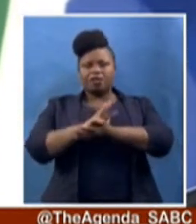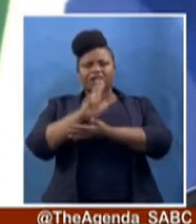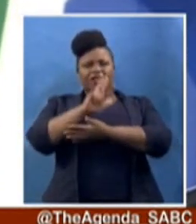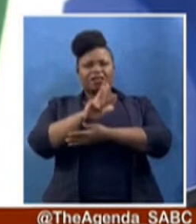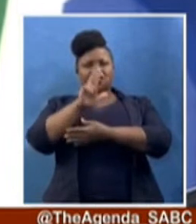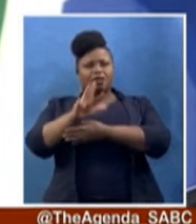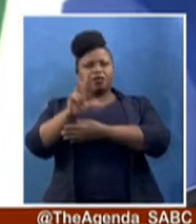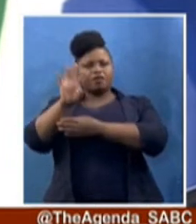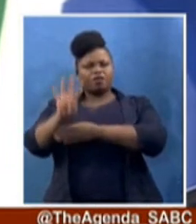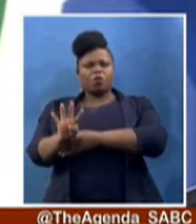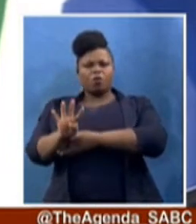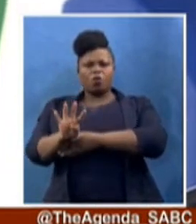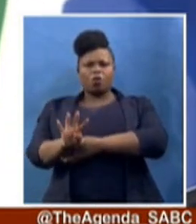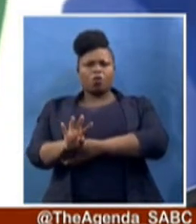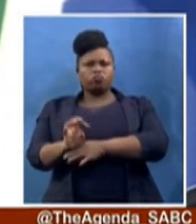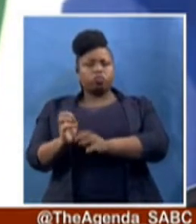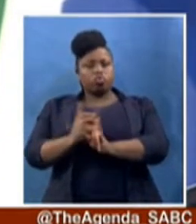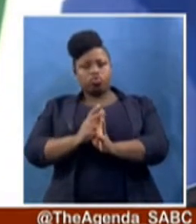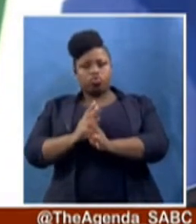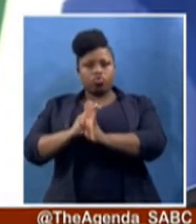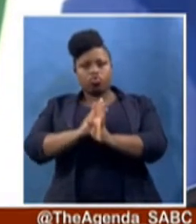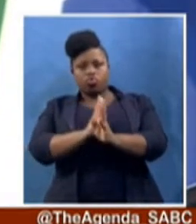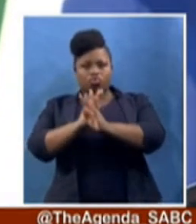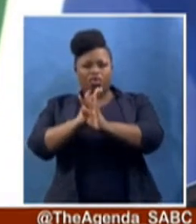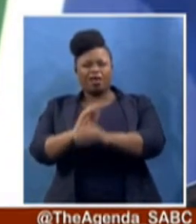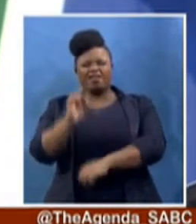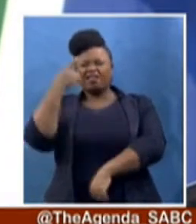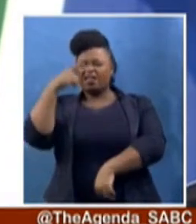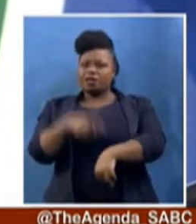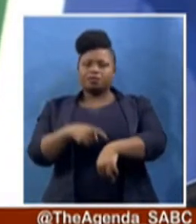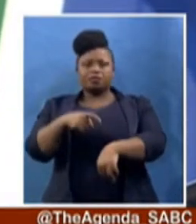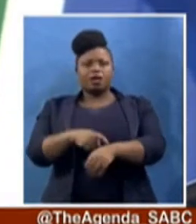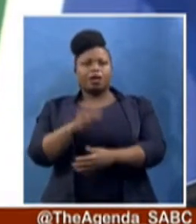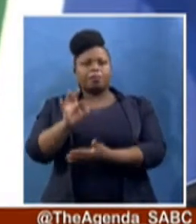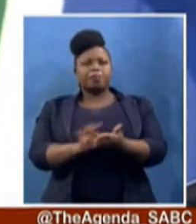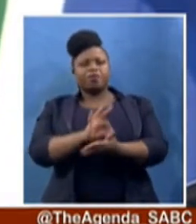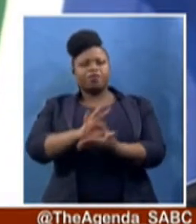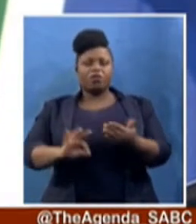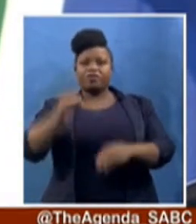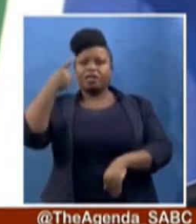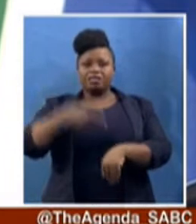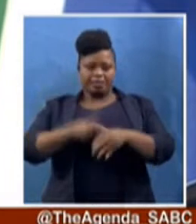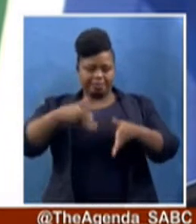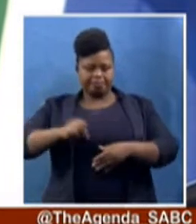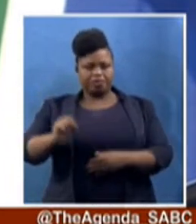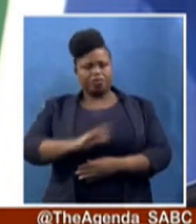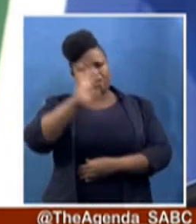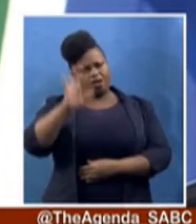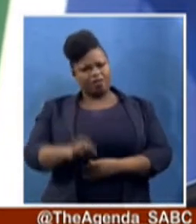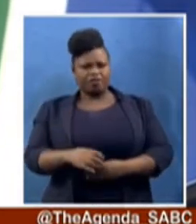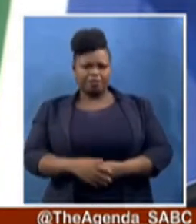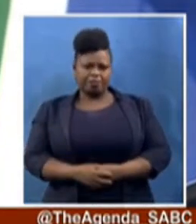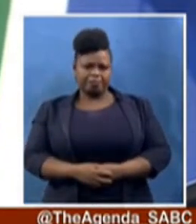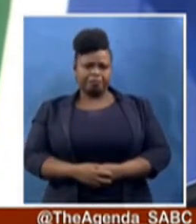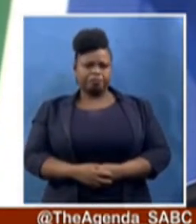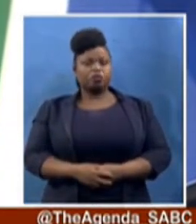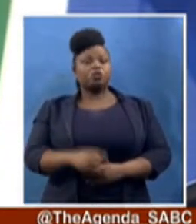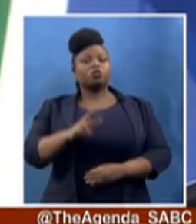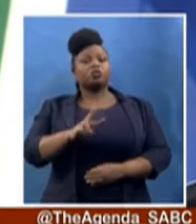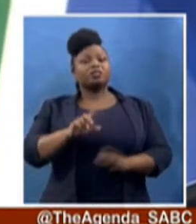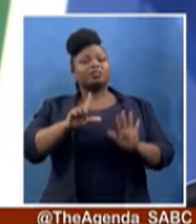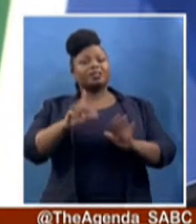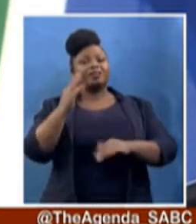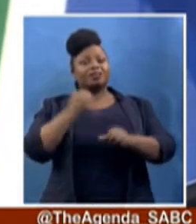On this day, 27 years ago, we closed the chapter of the horror story